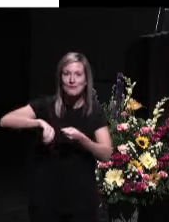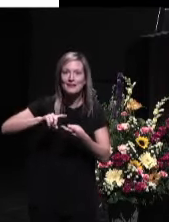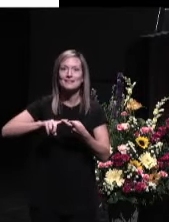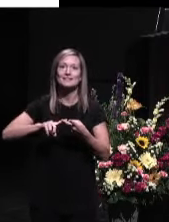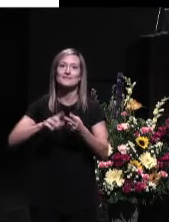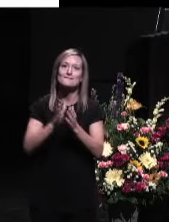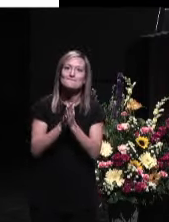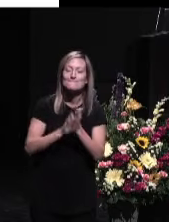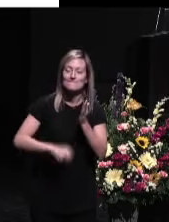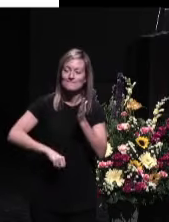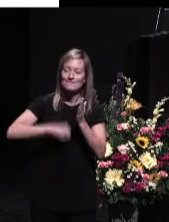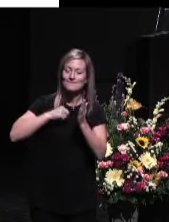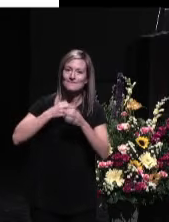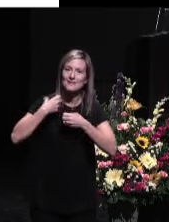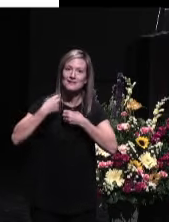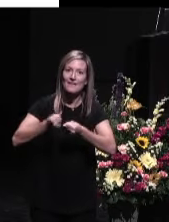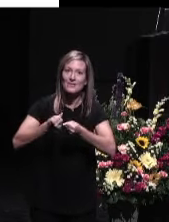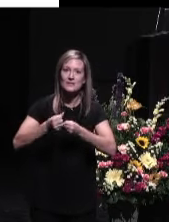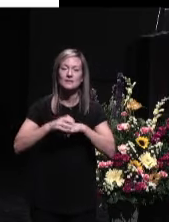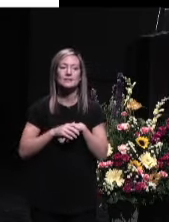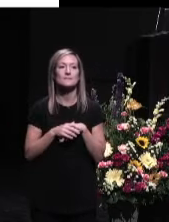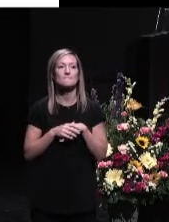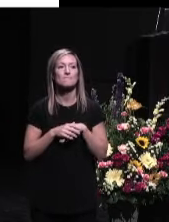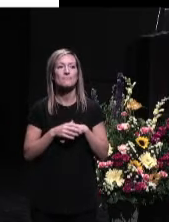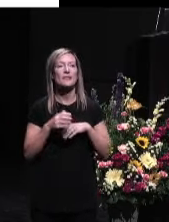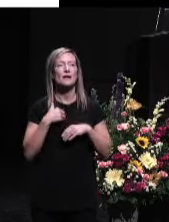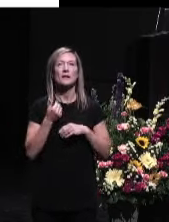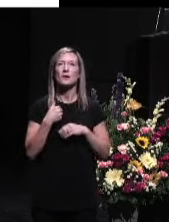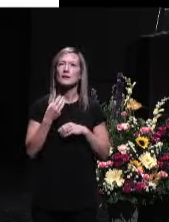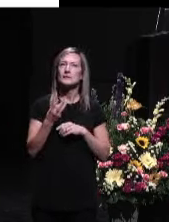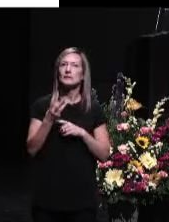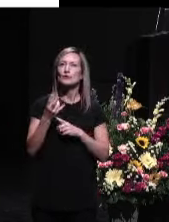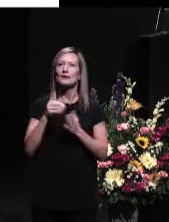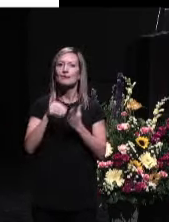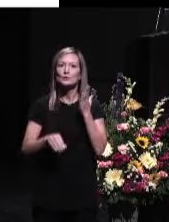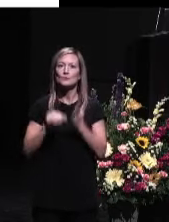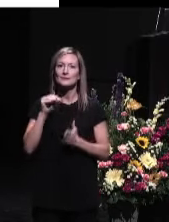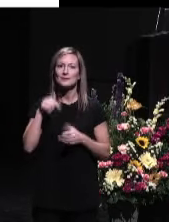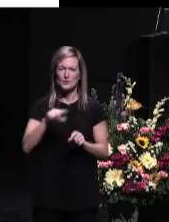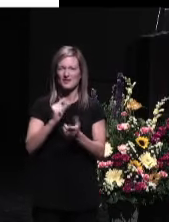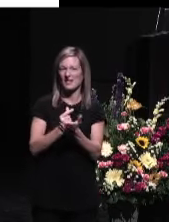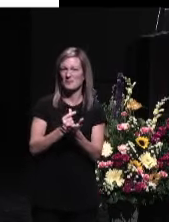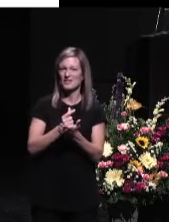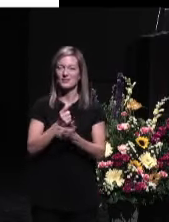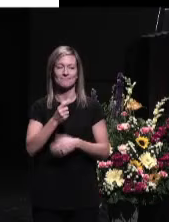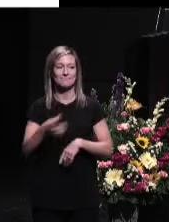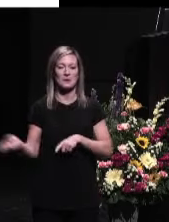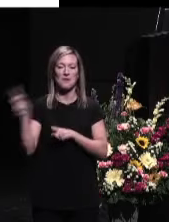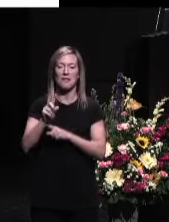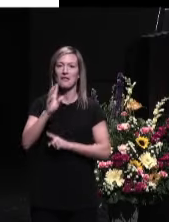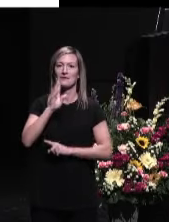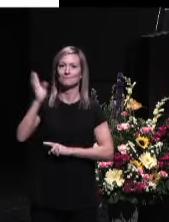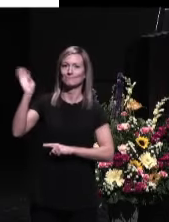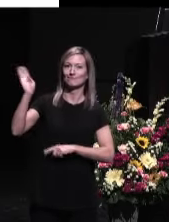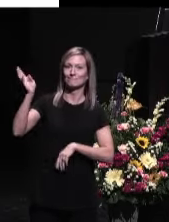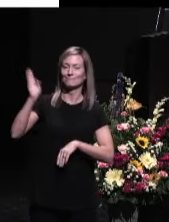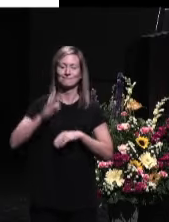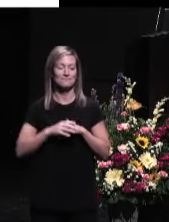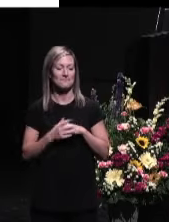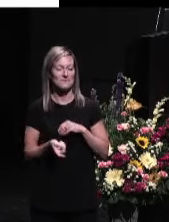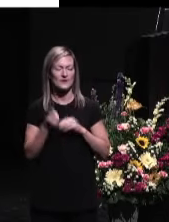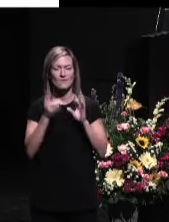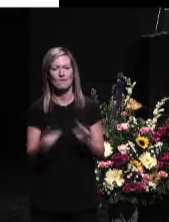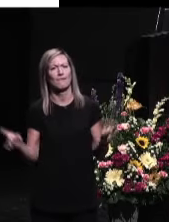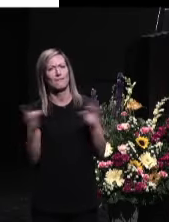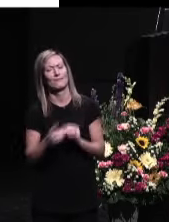hearing the students, we had six or seven of them at graduation speak, and they talked about, there was one great, great story where a gal came